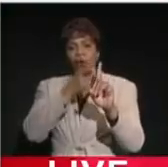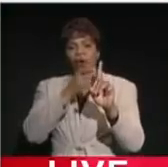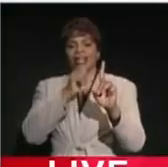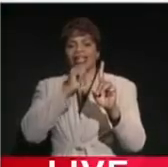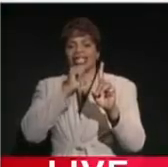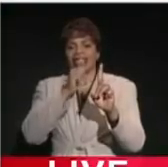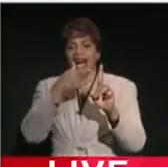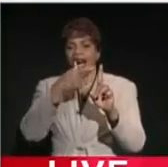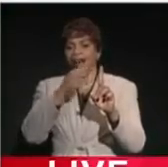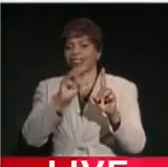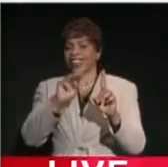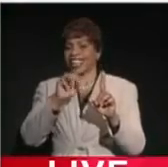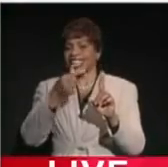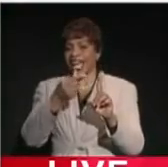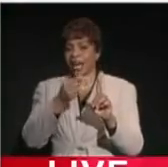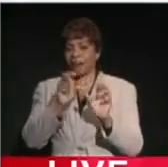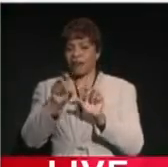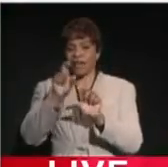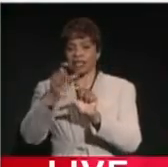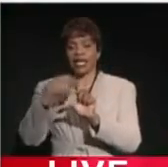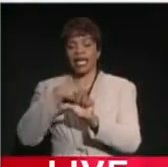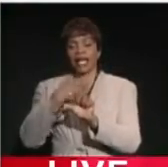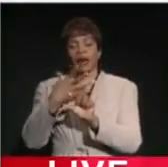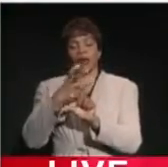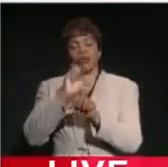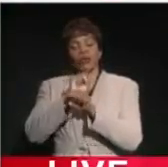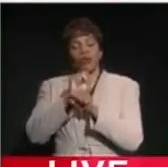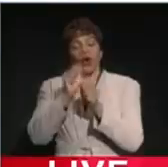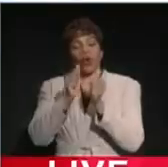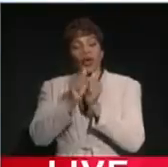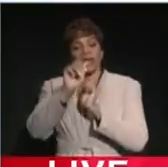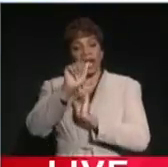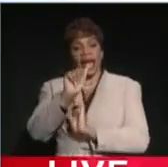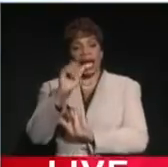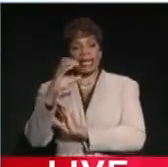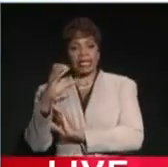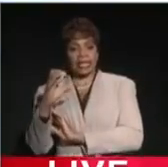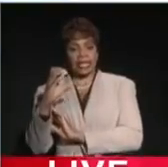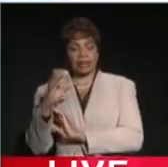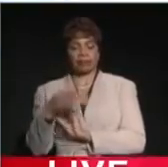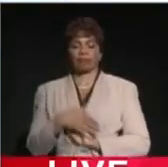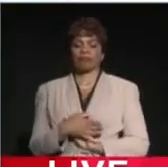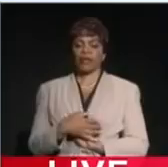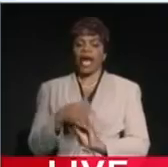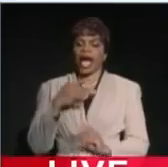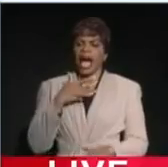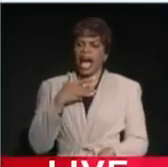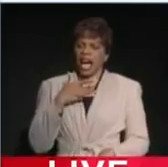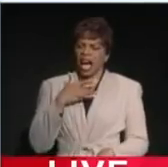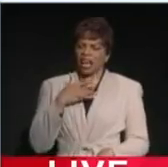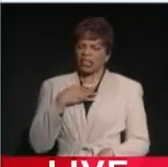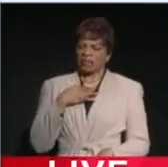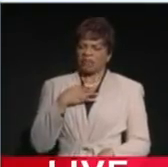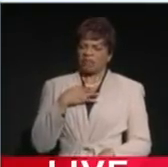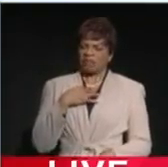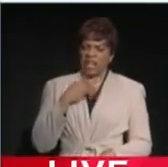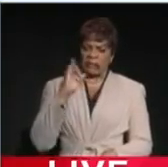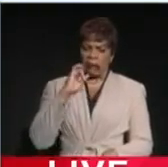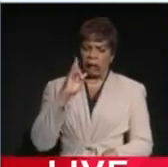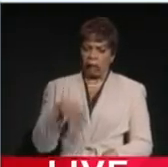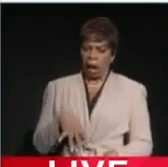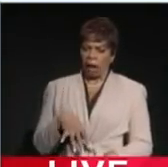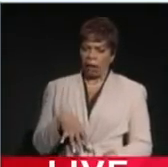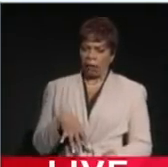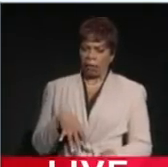will matter a lot there, and I want to work with Atlantic City to do that. Ms. Guadagno. You know, Phil, I find that incredible based on your position when it